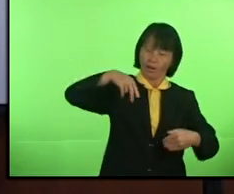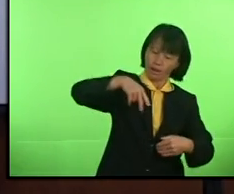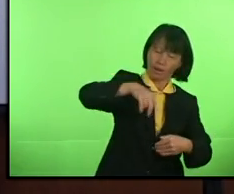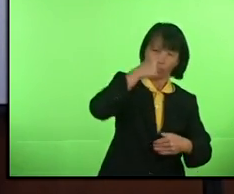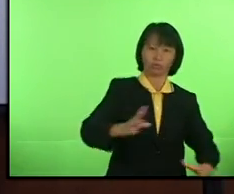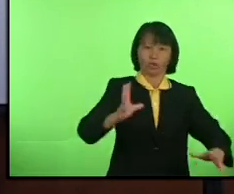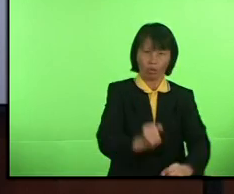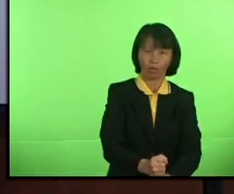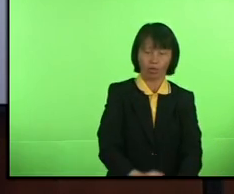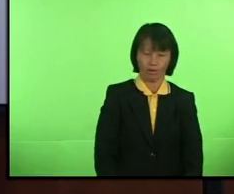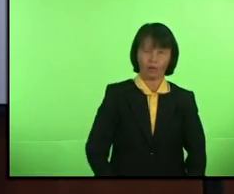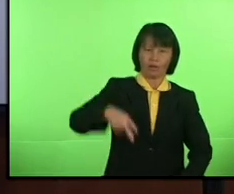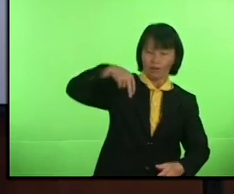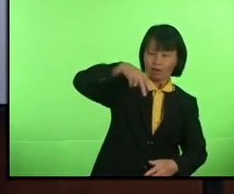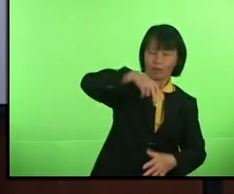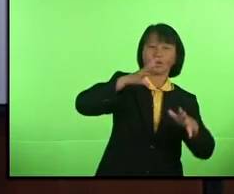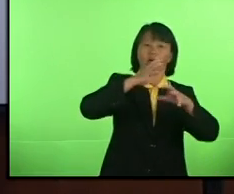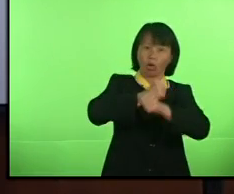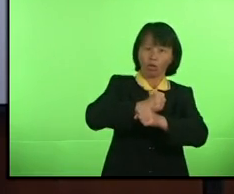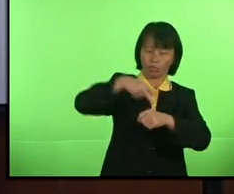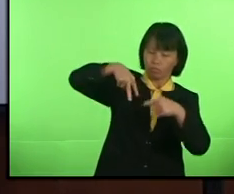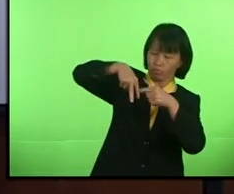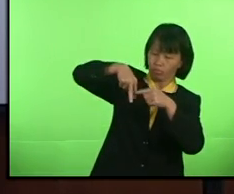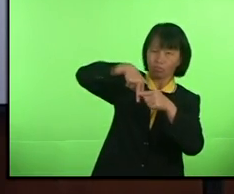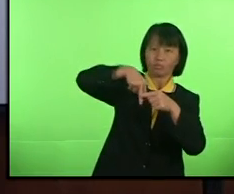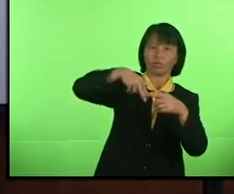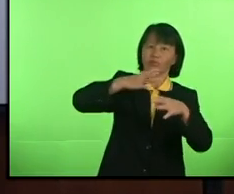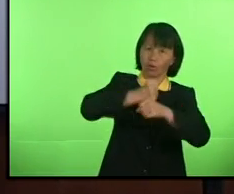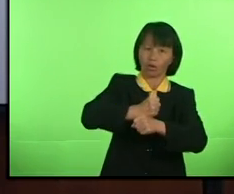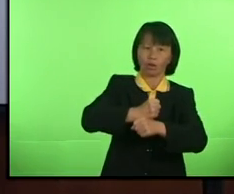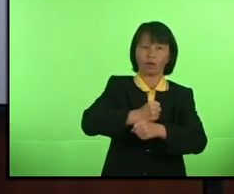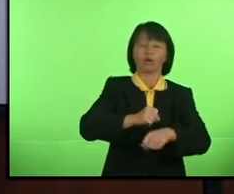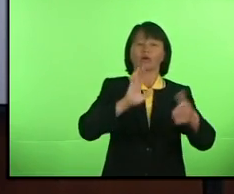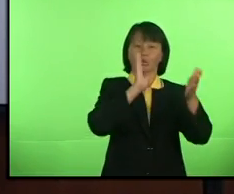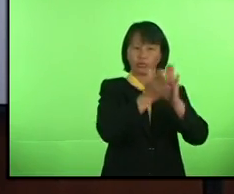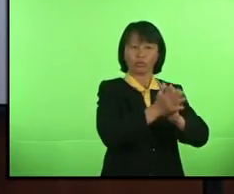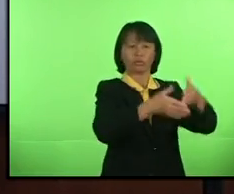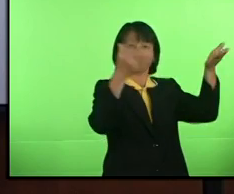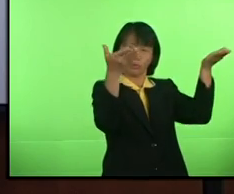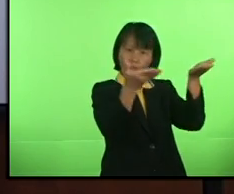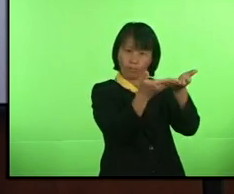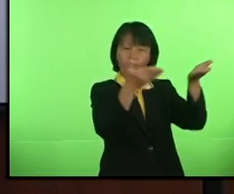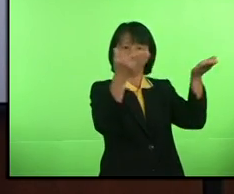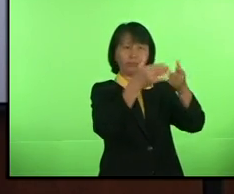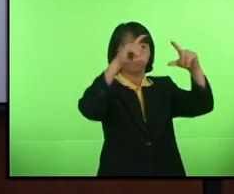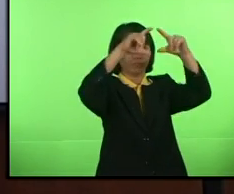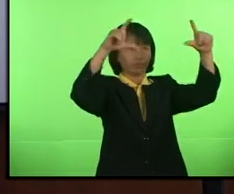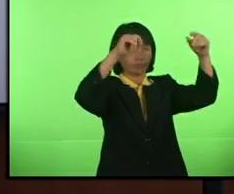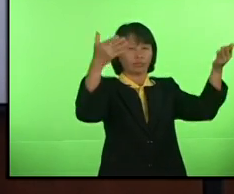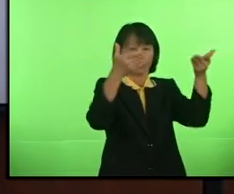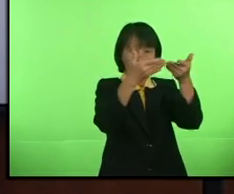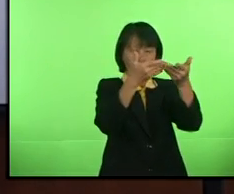is your conclusion. So the introduction or introductory paragraph of your essay